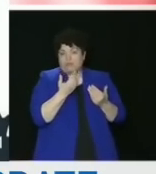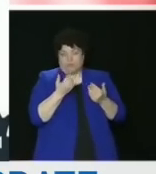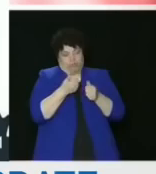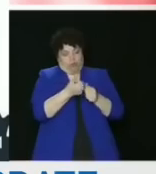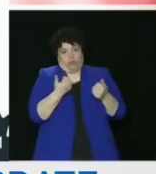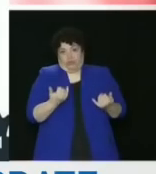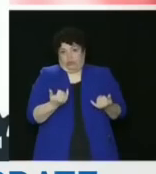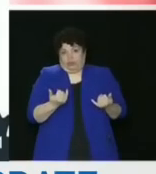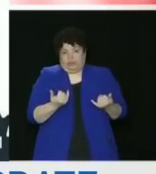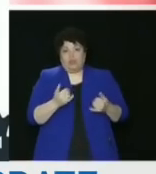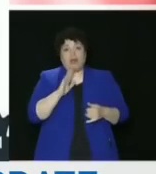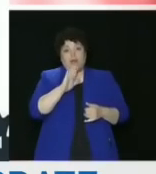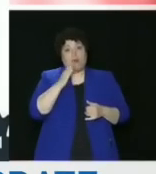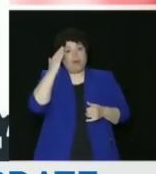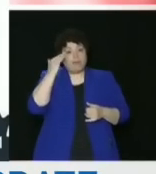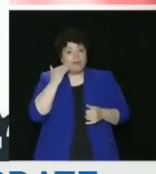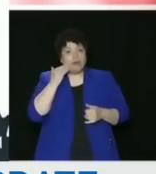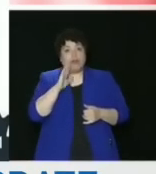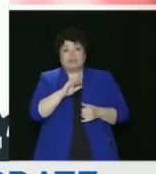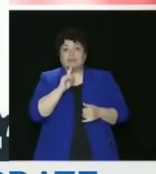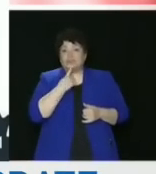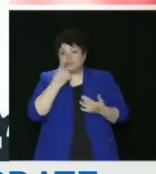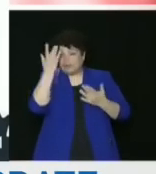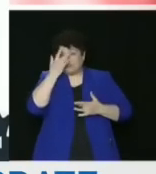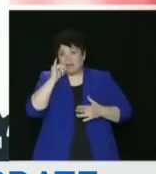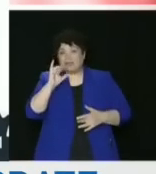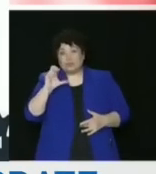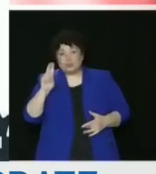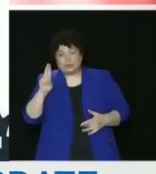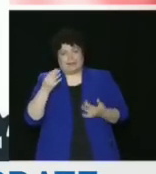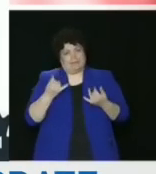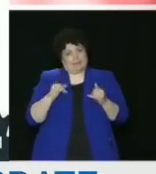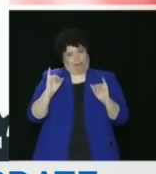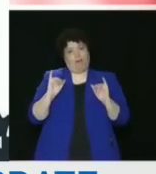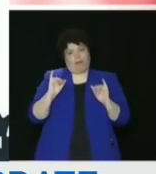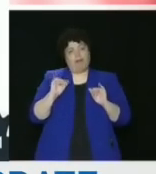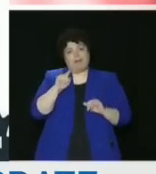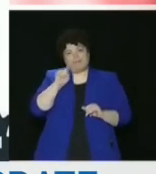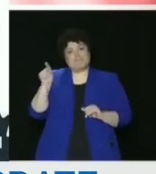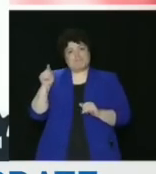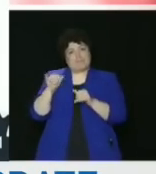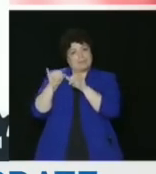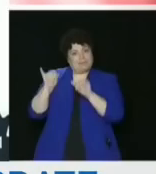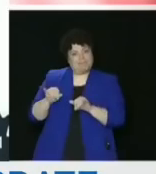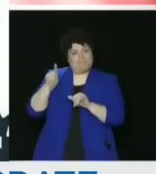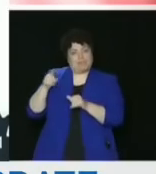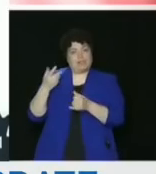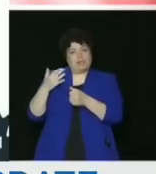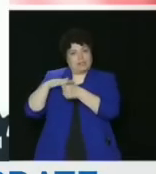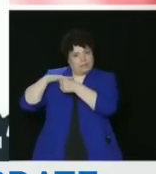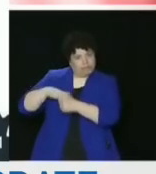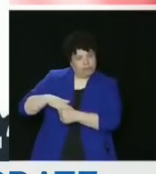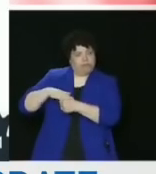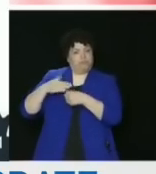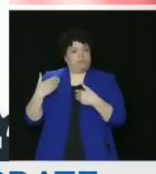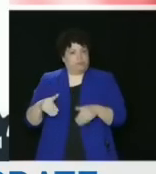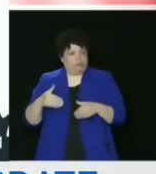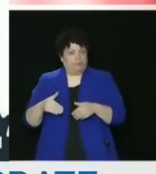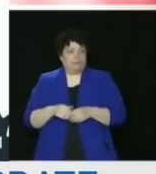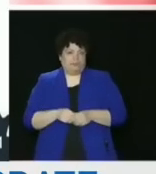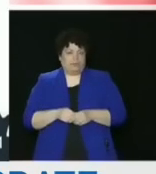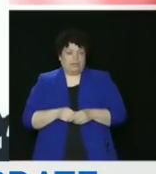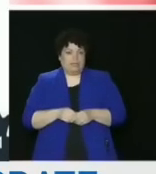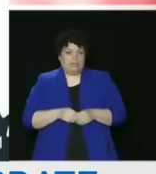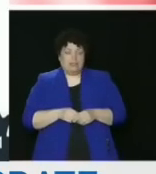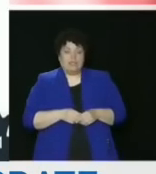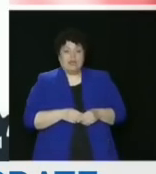activity, hospitalisations et les with maladies graves hospitalizations and critical continueraient de illnesses mettre à continuing to rude place épreuve le a heavy système de soins de strain santé. across the healthcare system. Toutefois, si les mesures